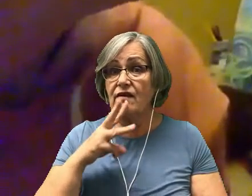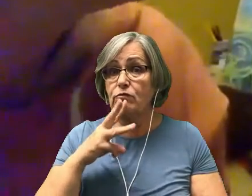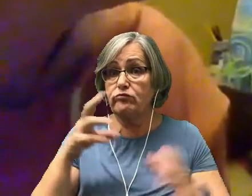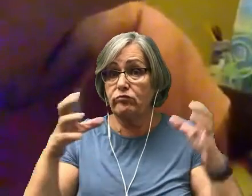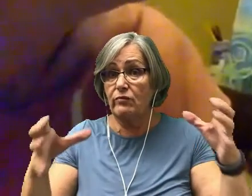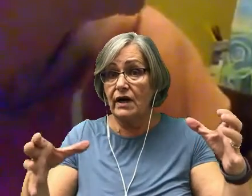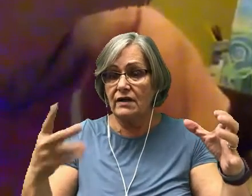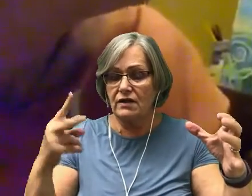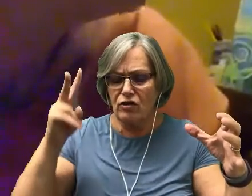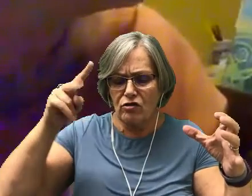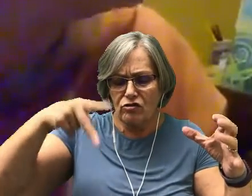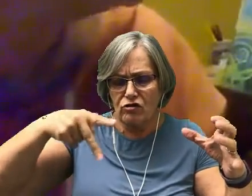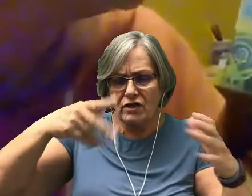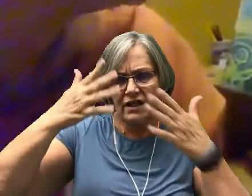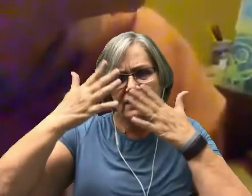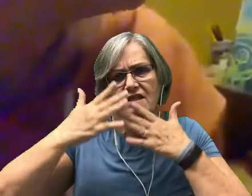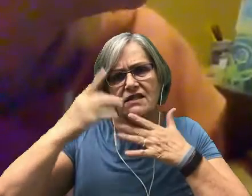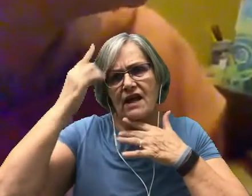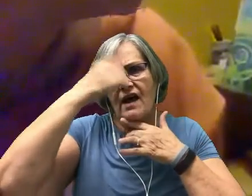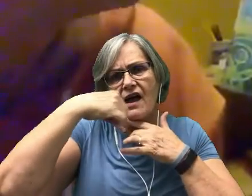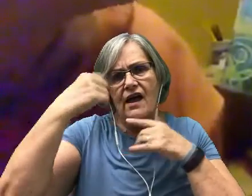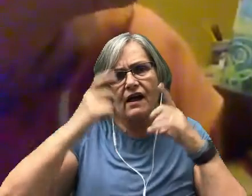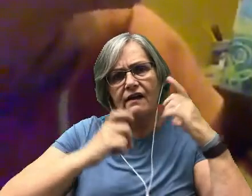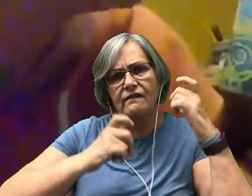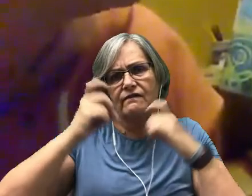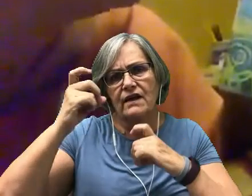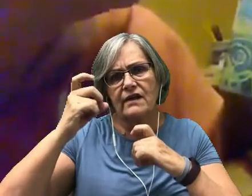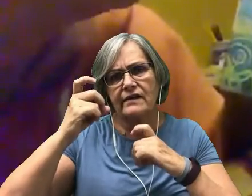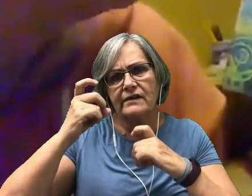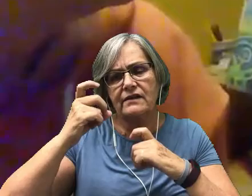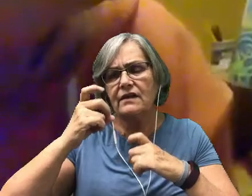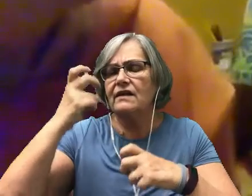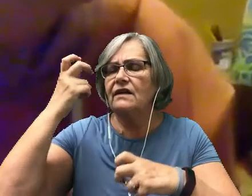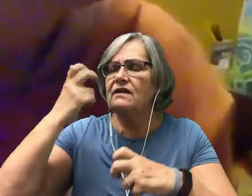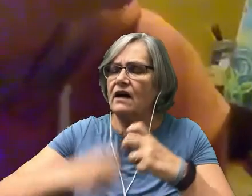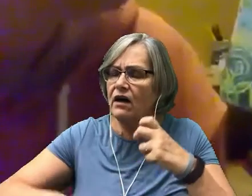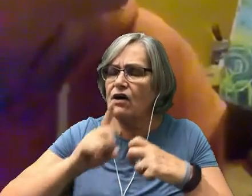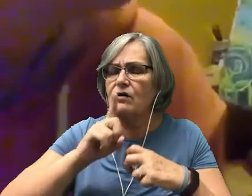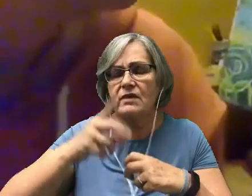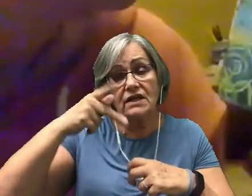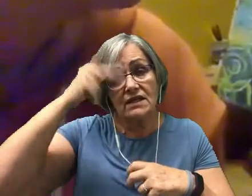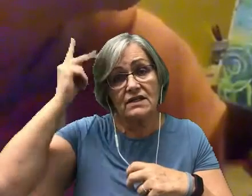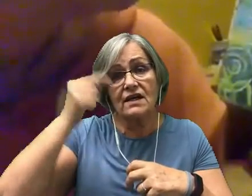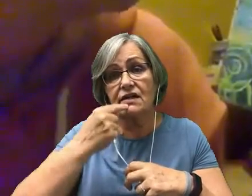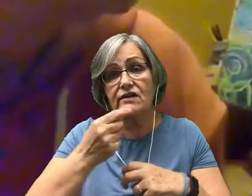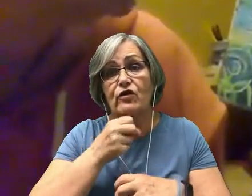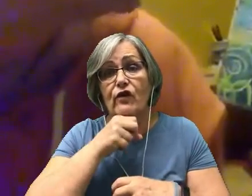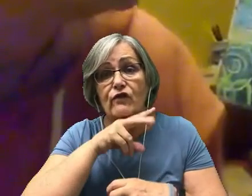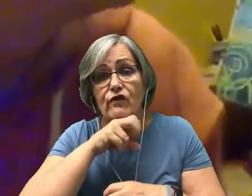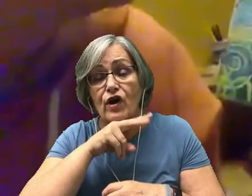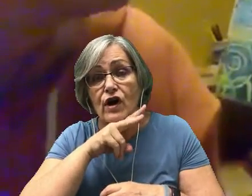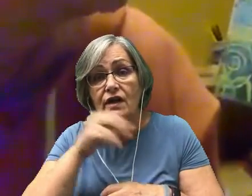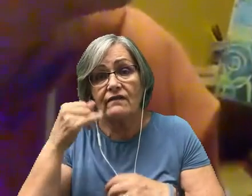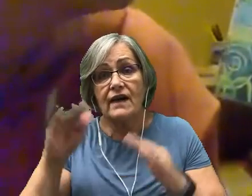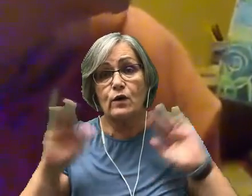There, in the still, glassy water, he gazed down at his sad reflection. It's hard being a skunk, he